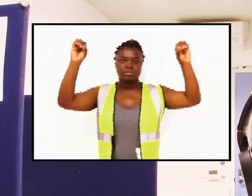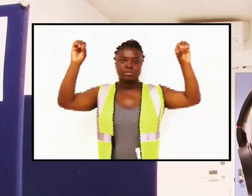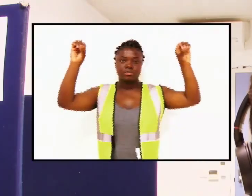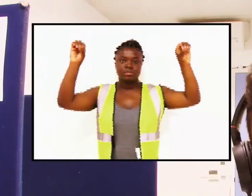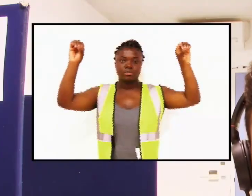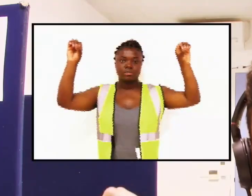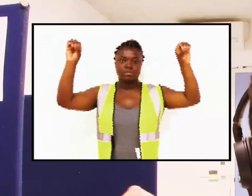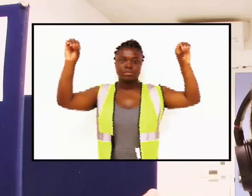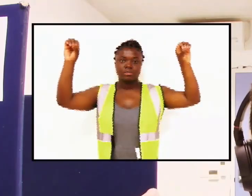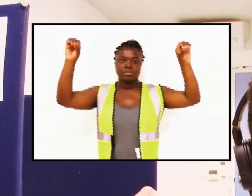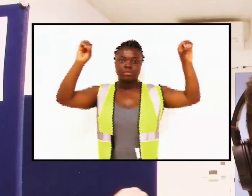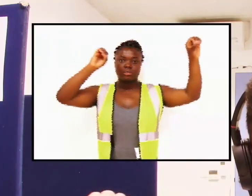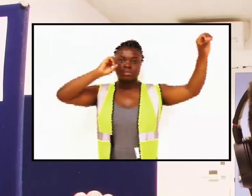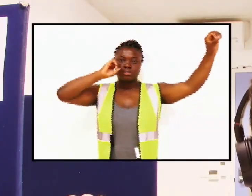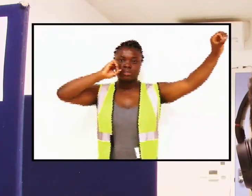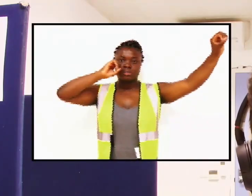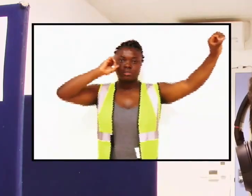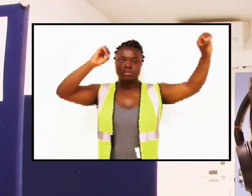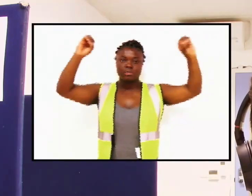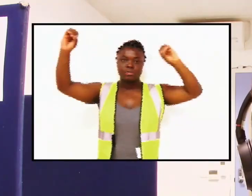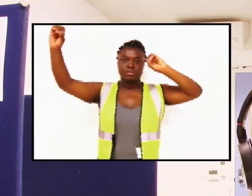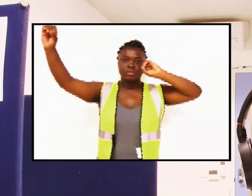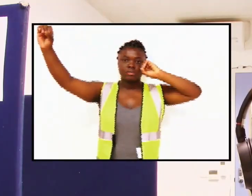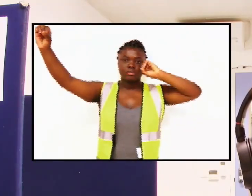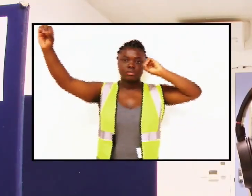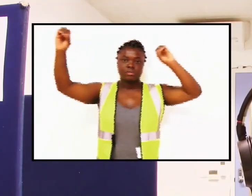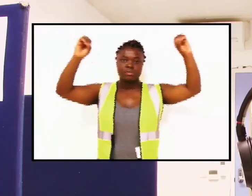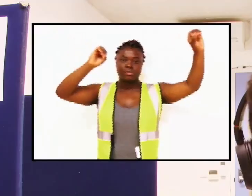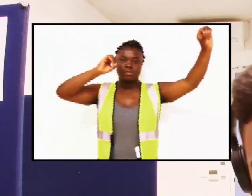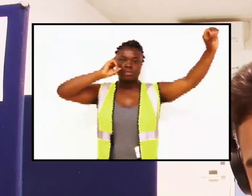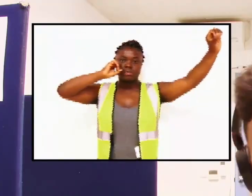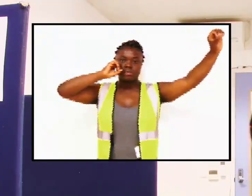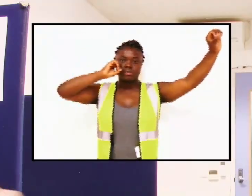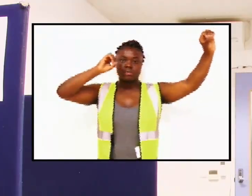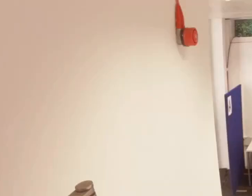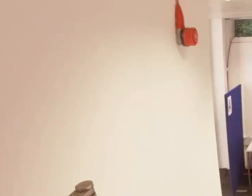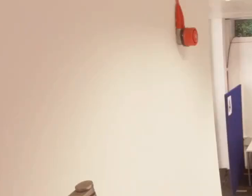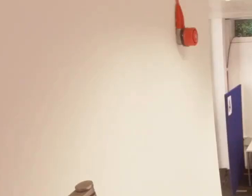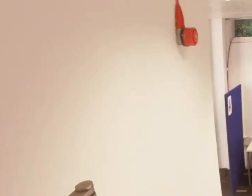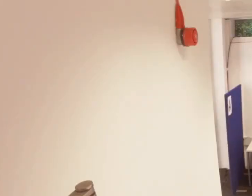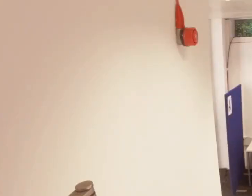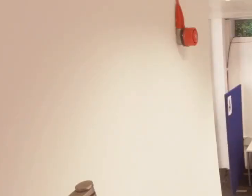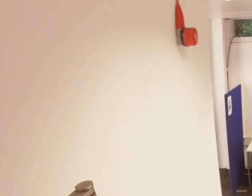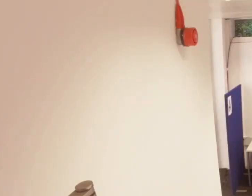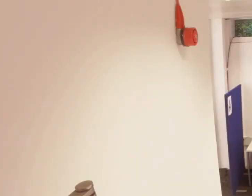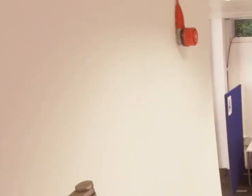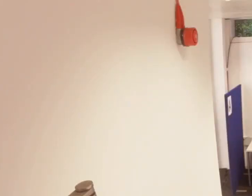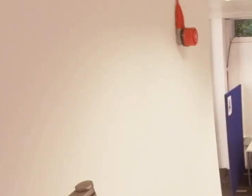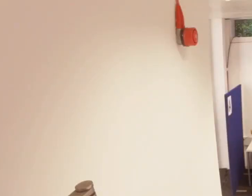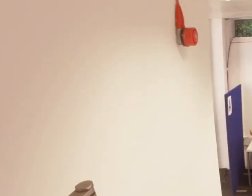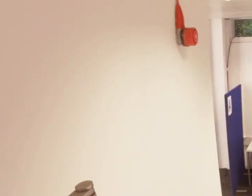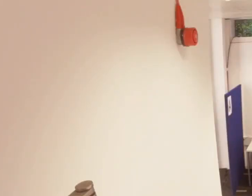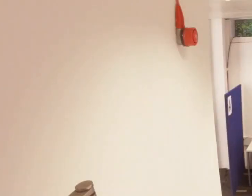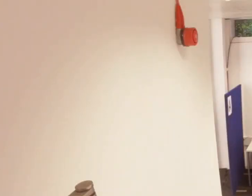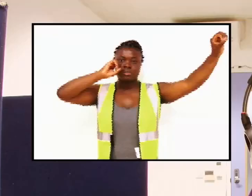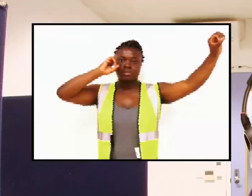Merging lane closed. Shape an open circle with both hands. Alternately, bend your arms inwards and outwards at